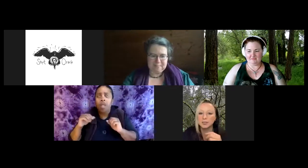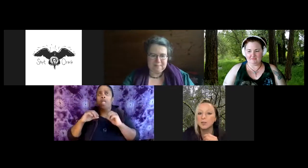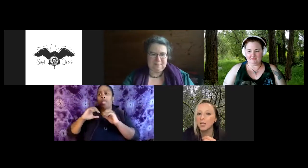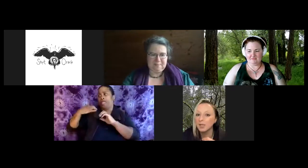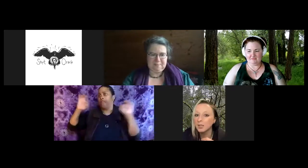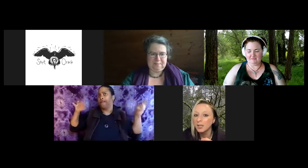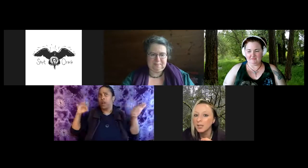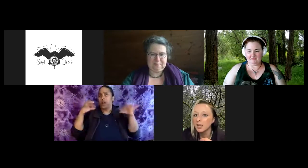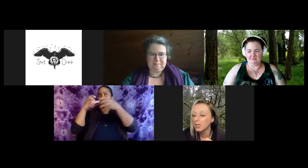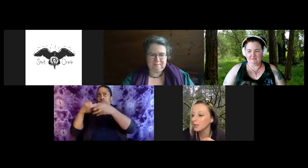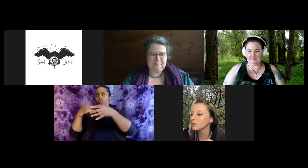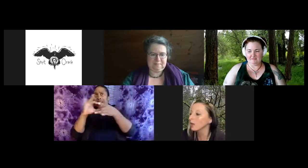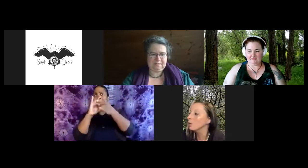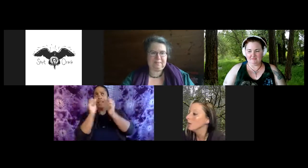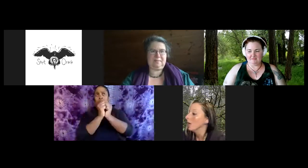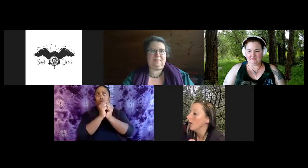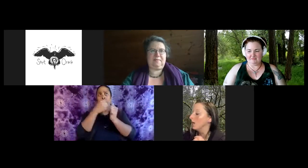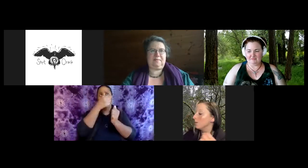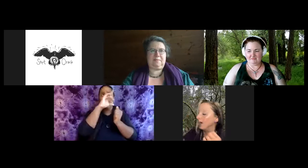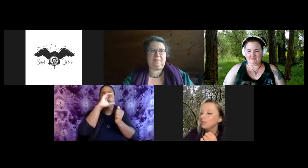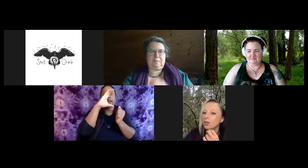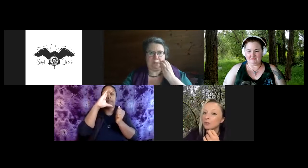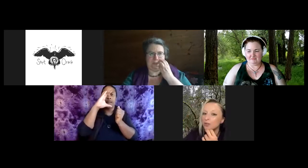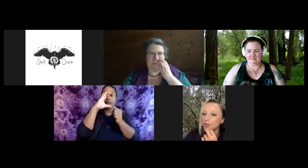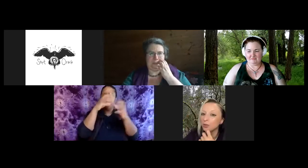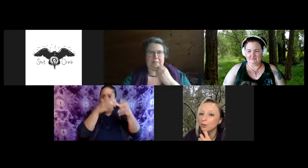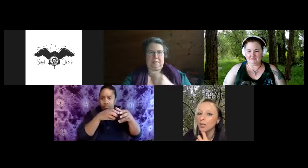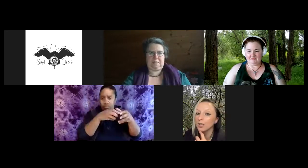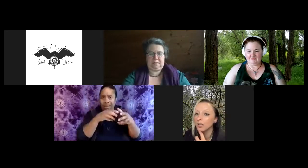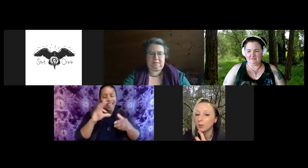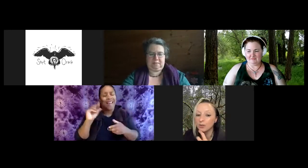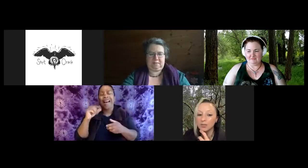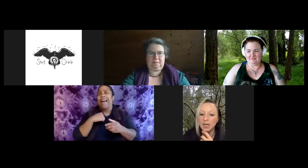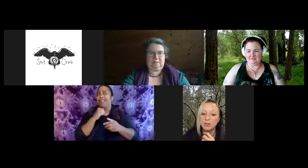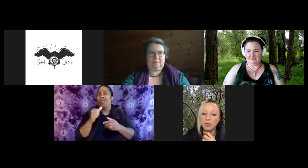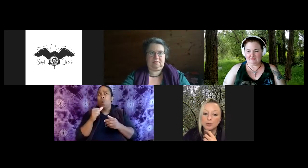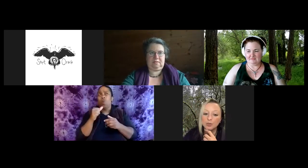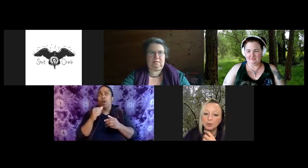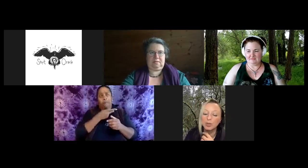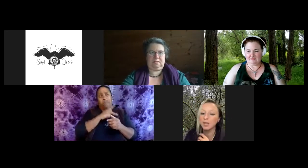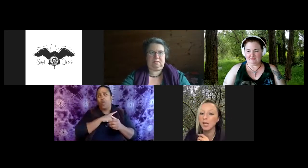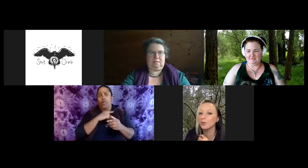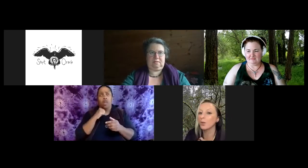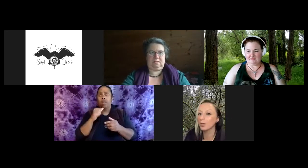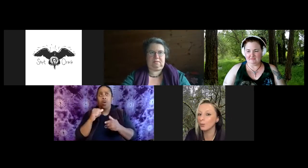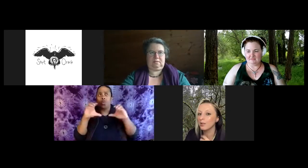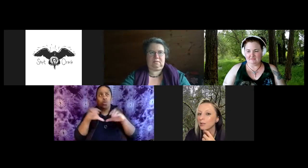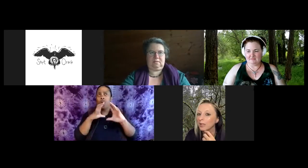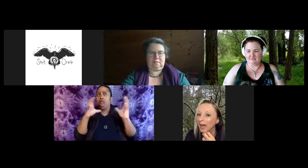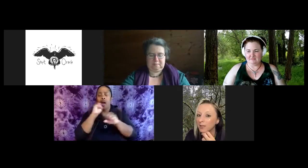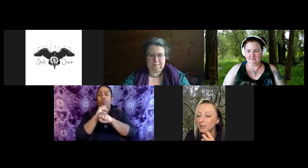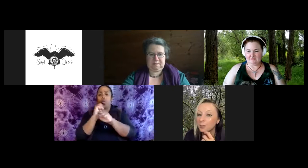beings. Okay. Yeah. So I don't do personally, I don't do a lot of work